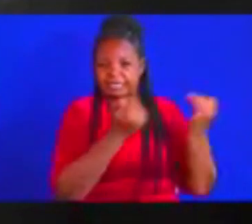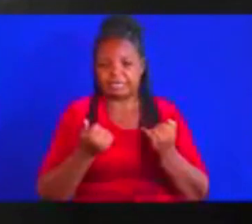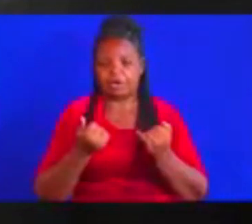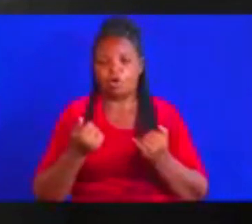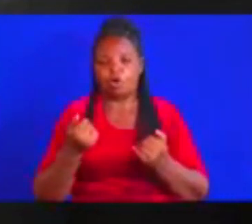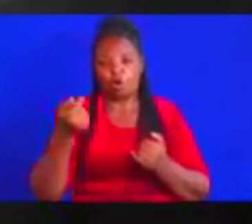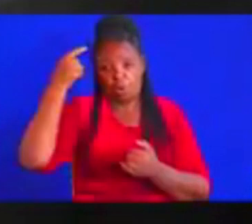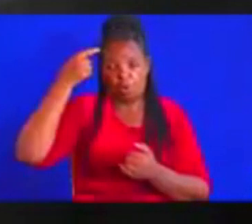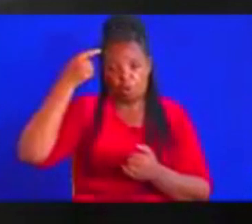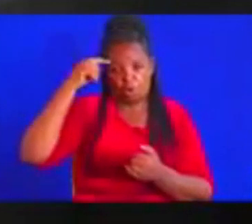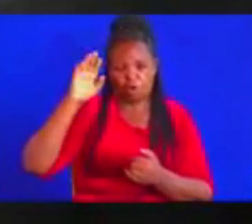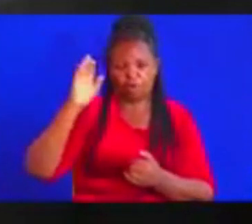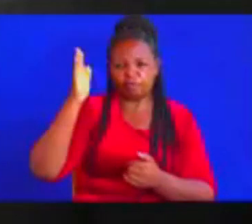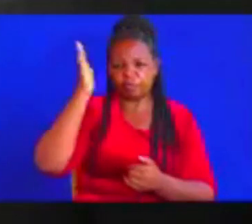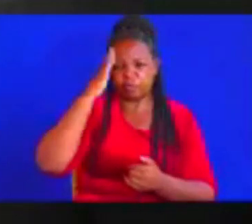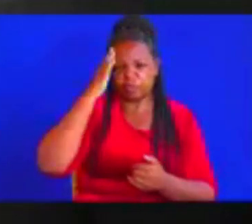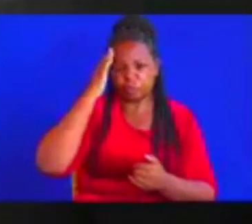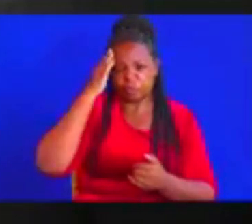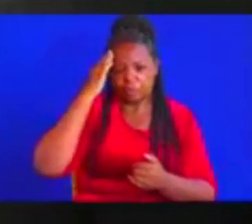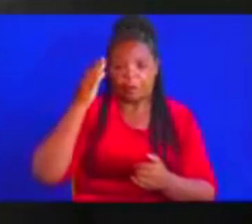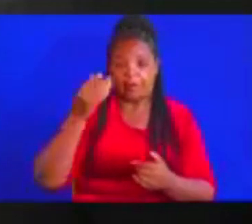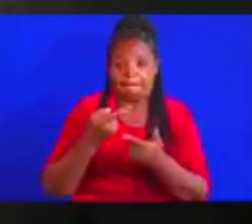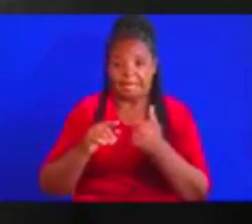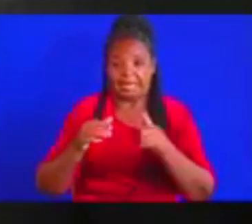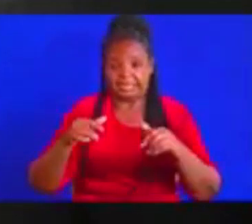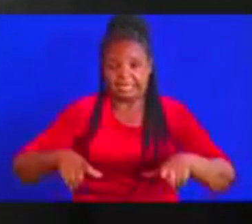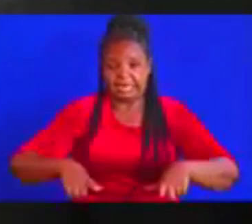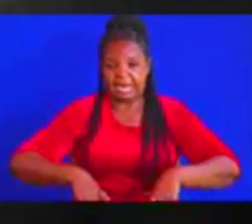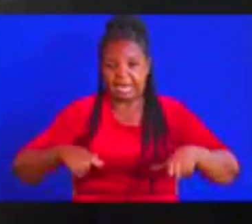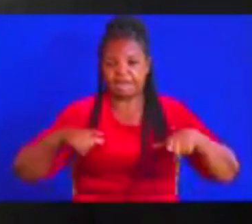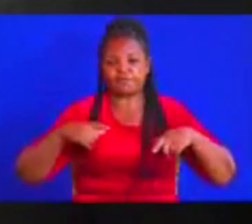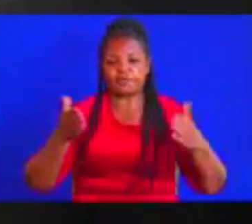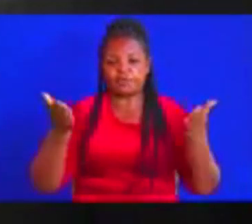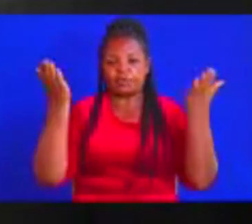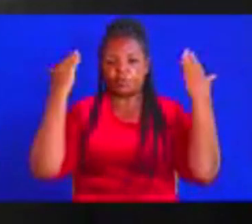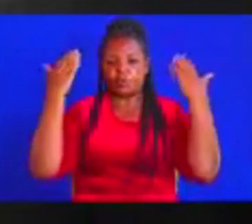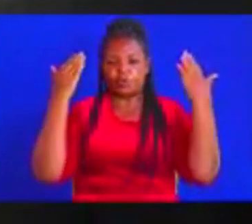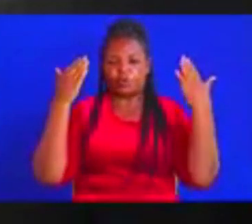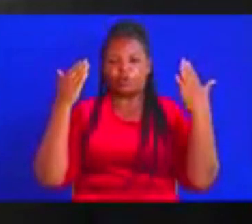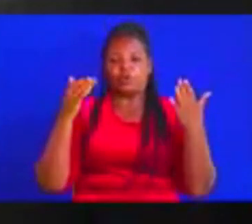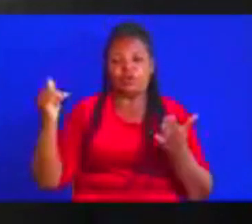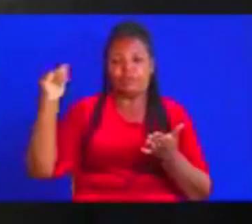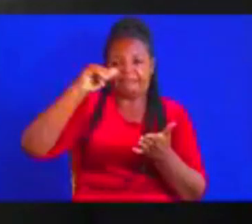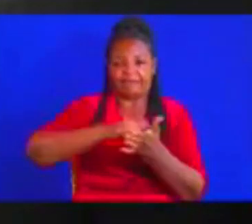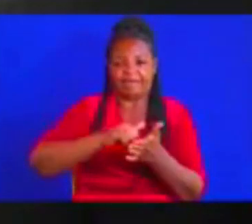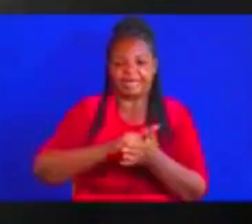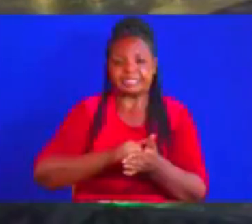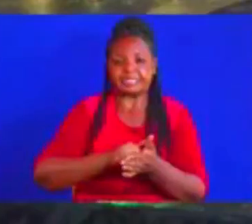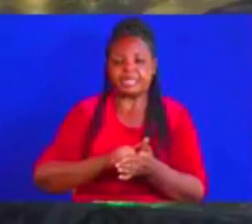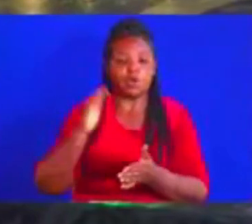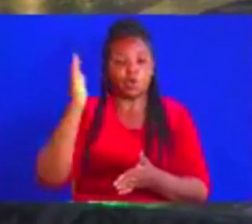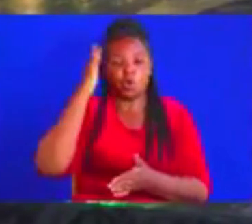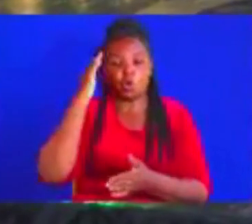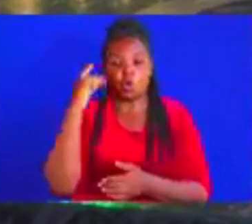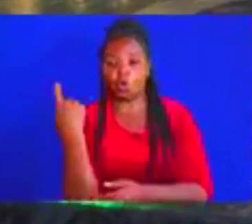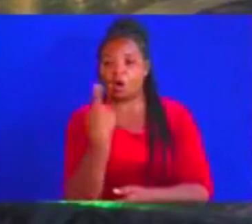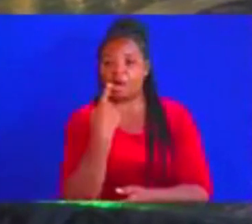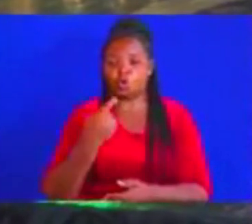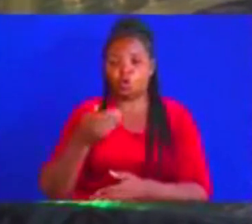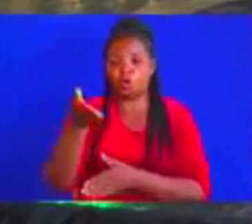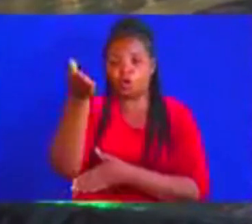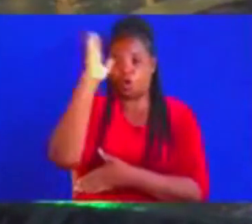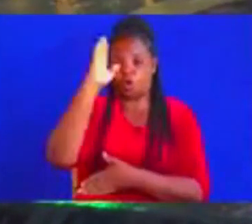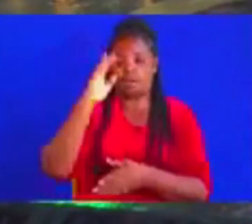knowing. This is life eternal, that they may know thee, the only true God, and